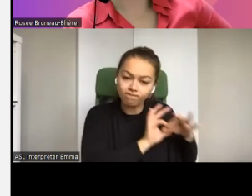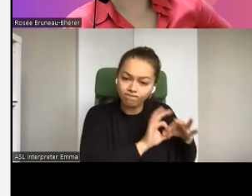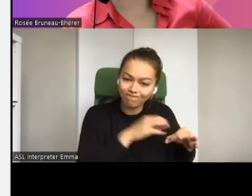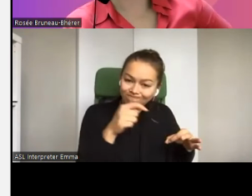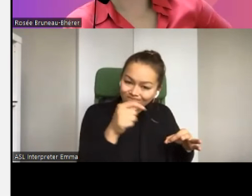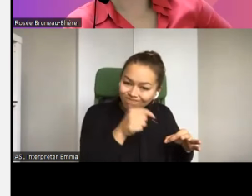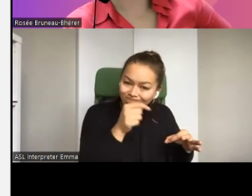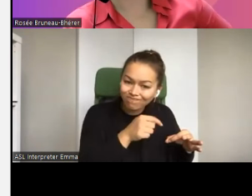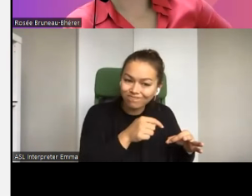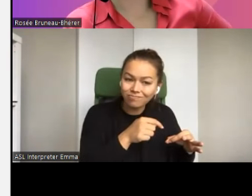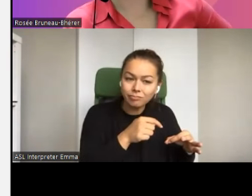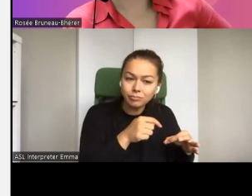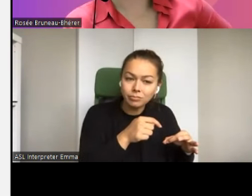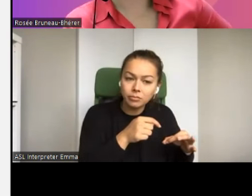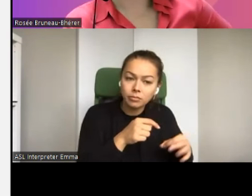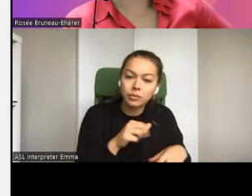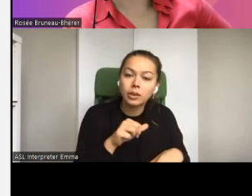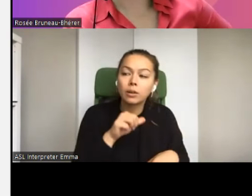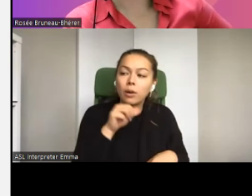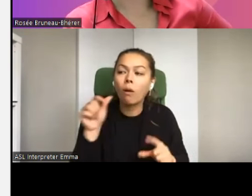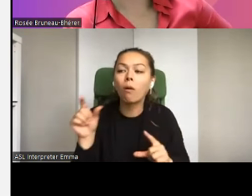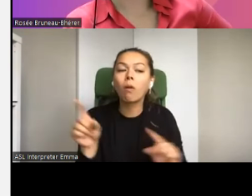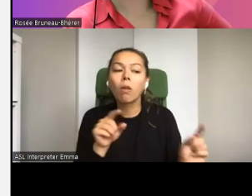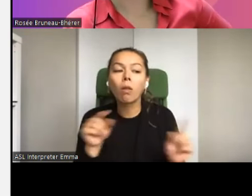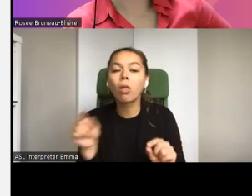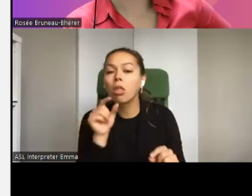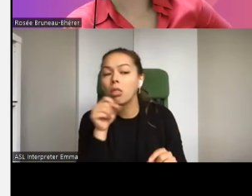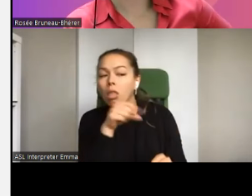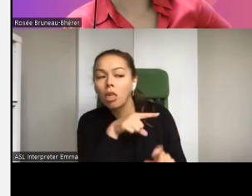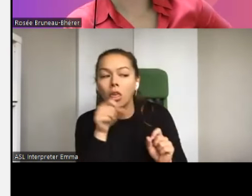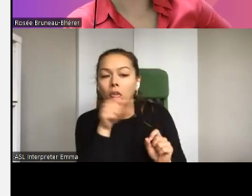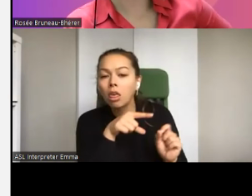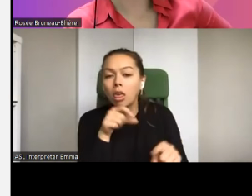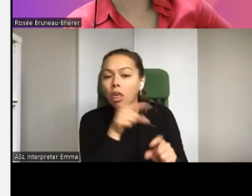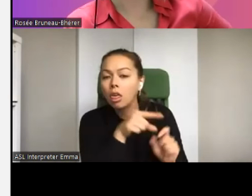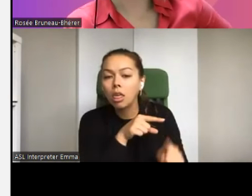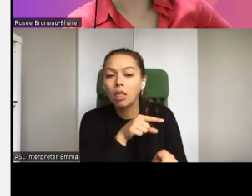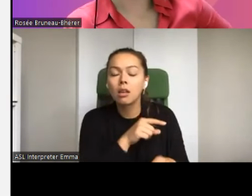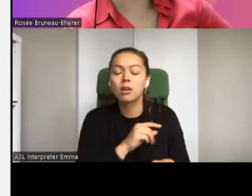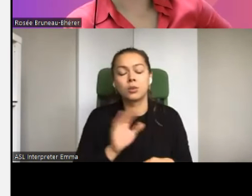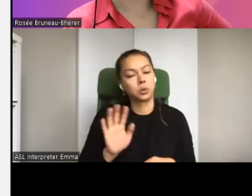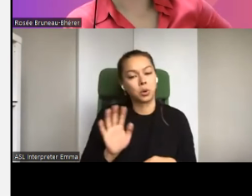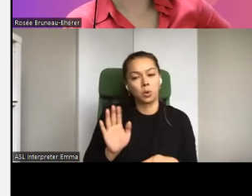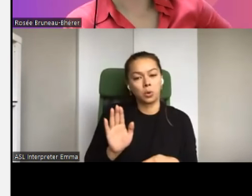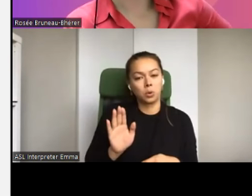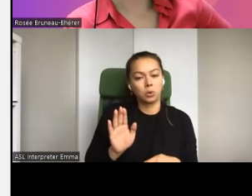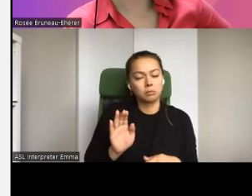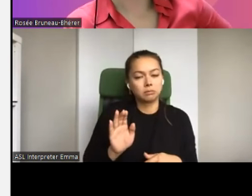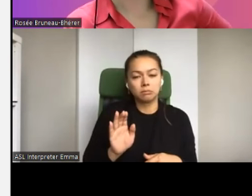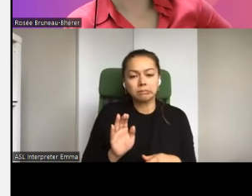often people say I was at the wrong place at the wrong time, but there's a social reaction that